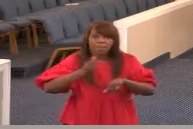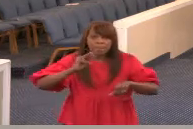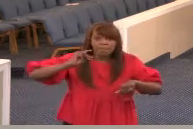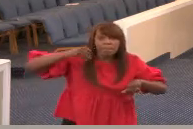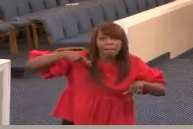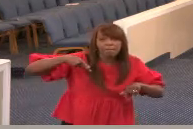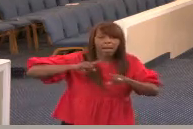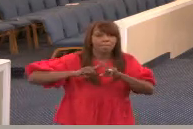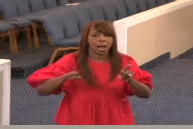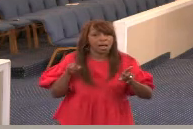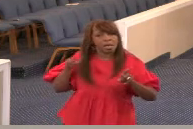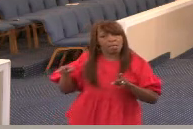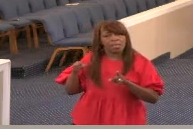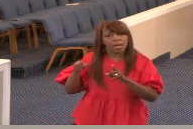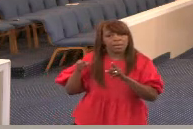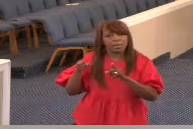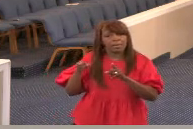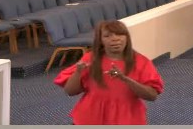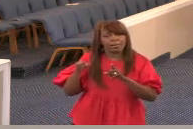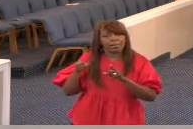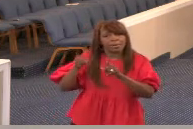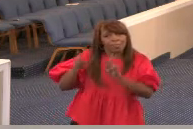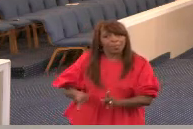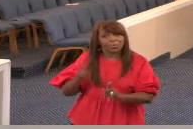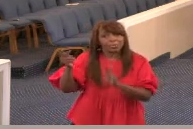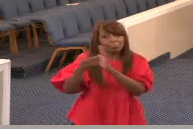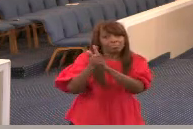has expertise is the one who's connected to God.